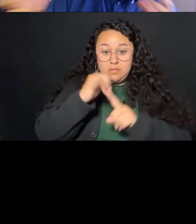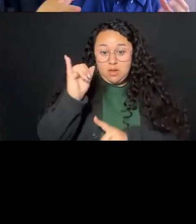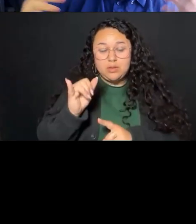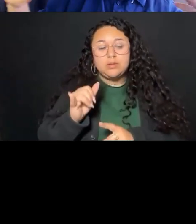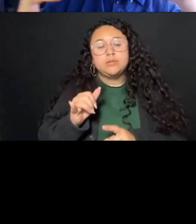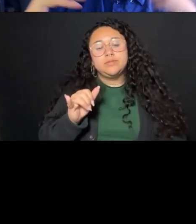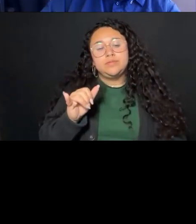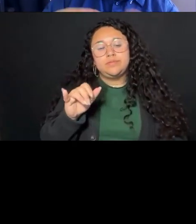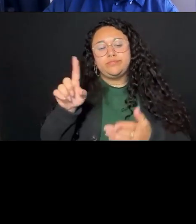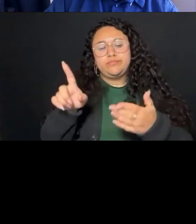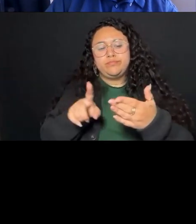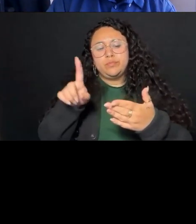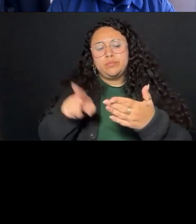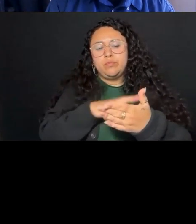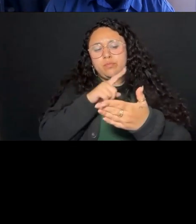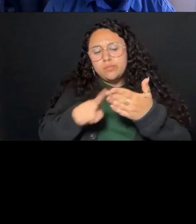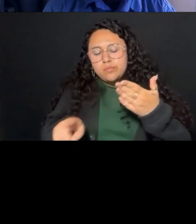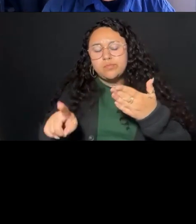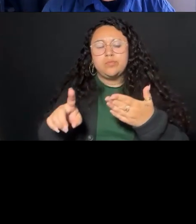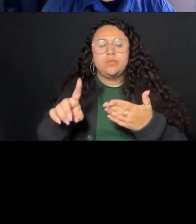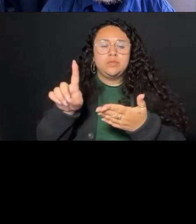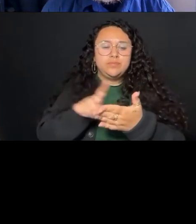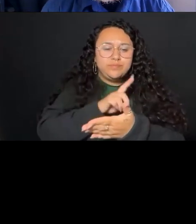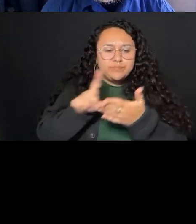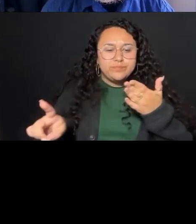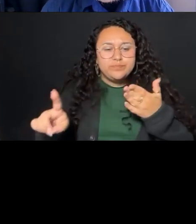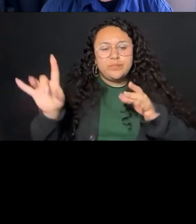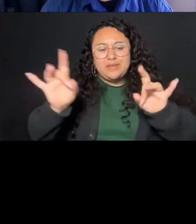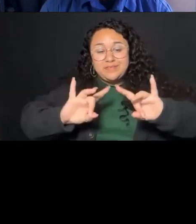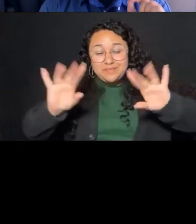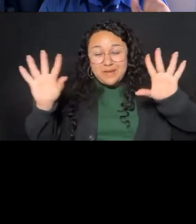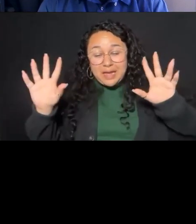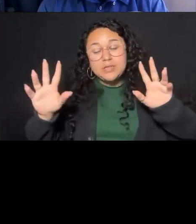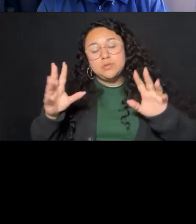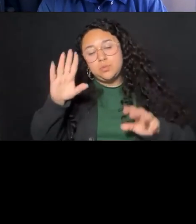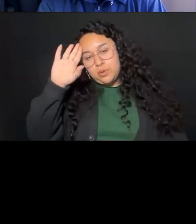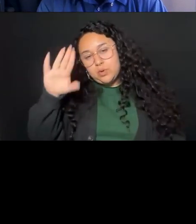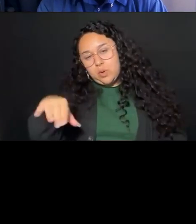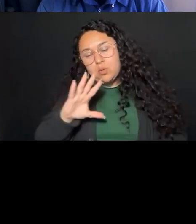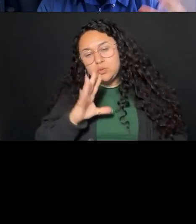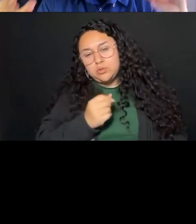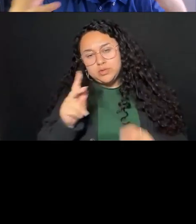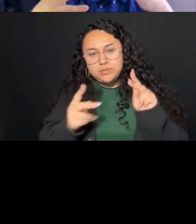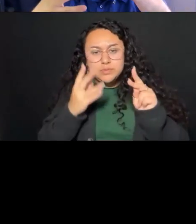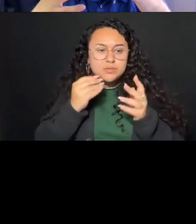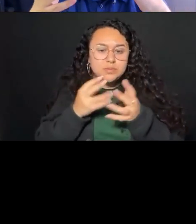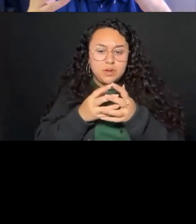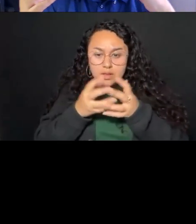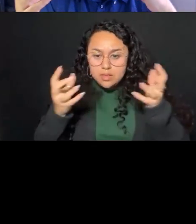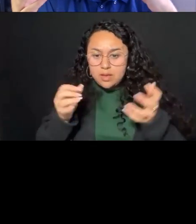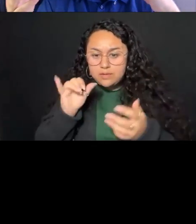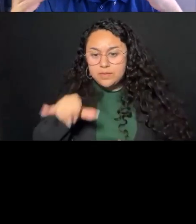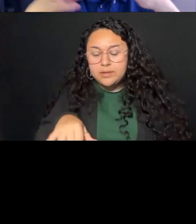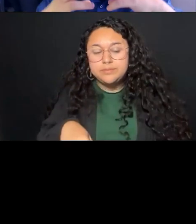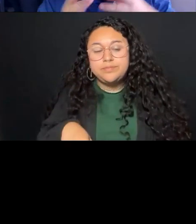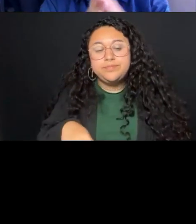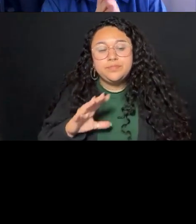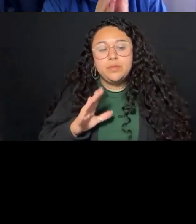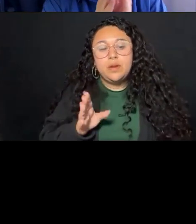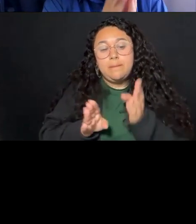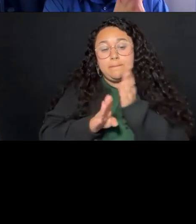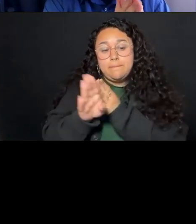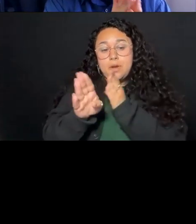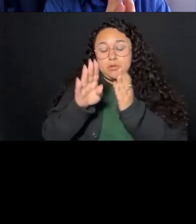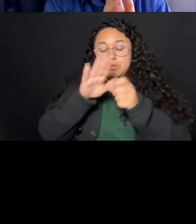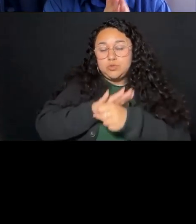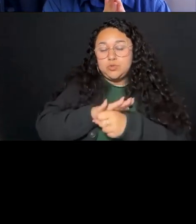violence, things that we know that trans people are experiencing a lot of. Minority stress can also kind of be impacted